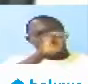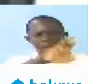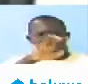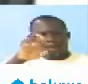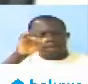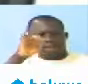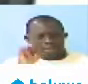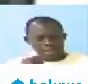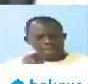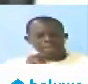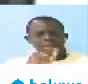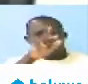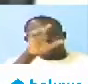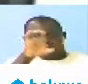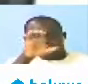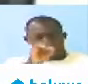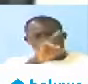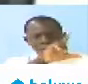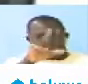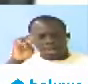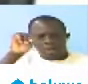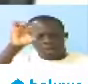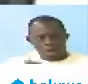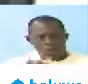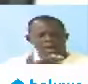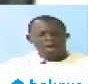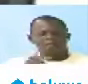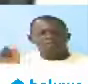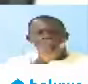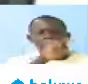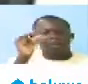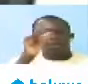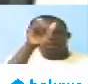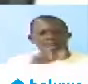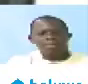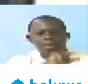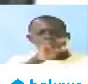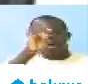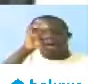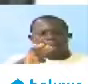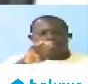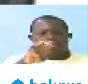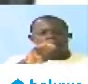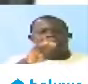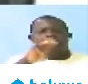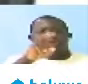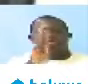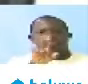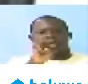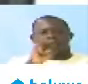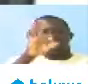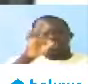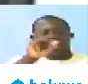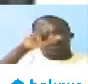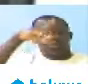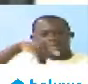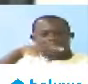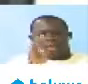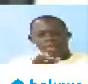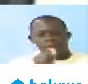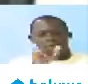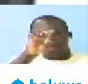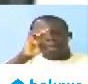Yes, Mustafa Makaroni. And Mustafa Makaroni. Mustafa Makaroni, what's his Gambian name? A Gambian Tonu.